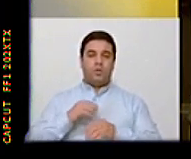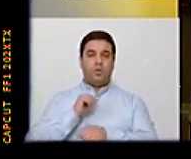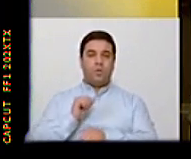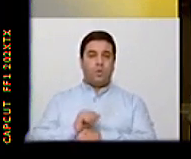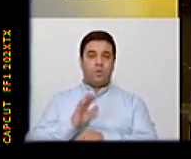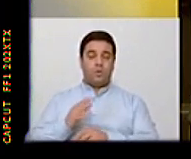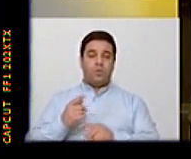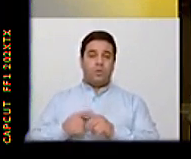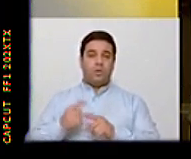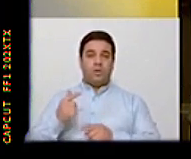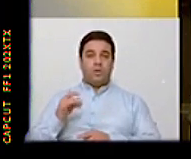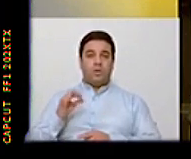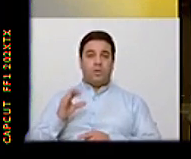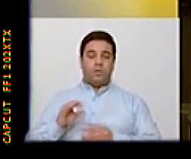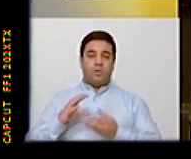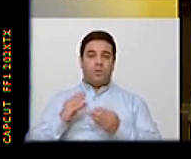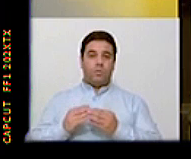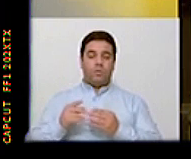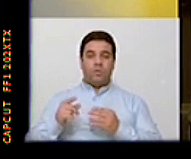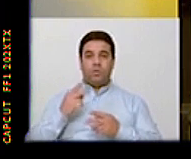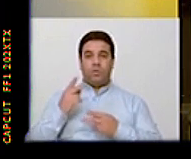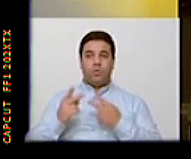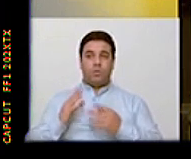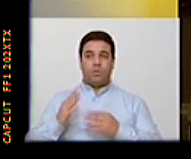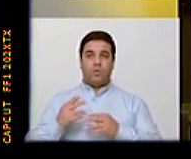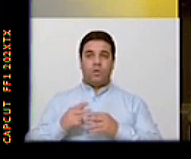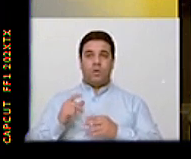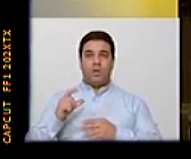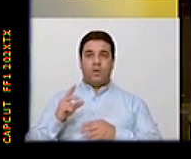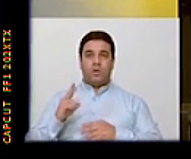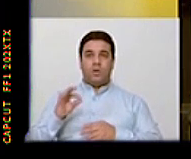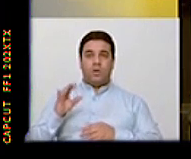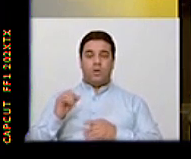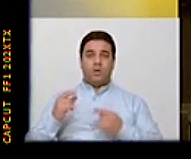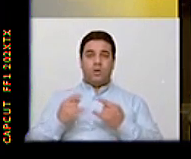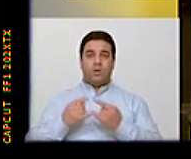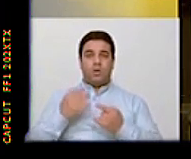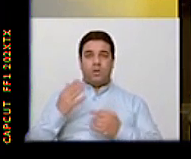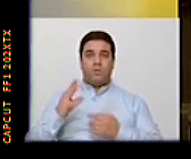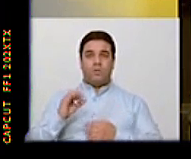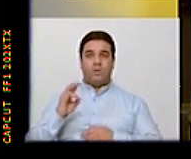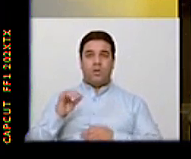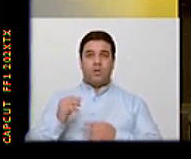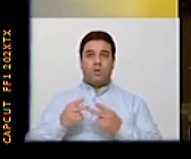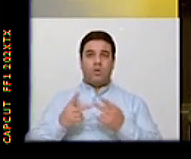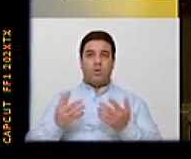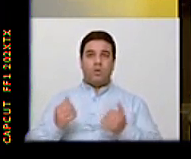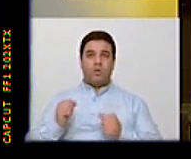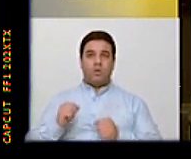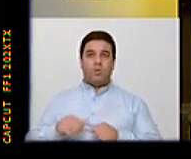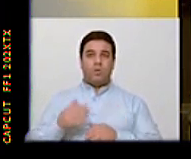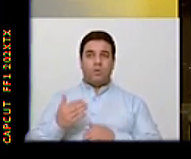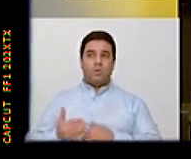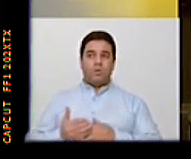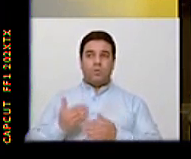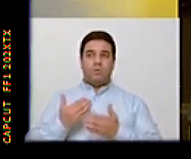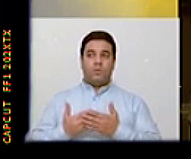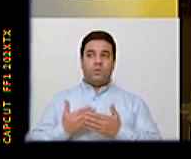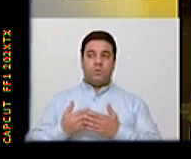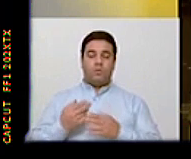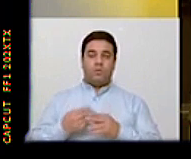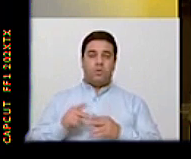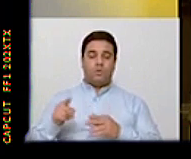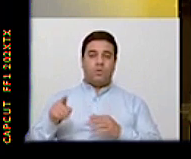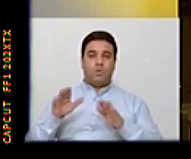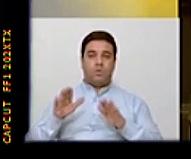Agar ularni grafik tarzda ifodalaydigan bo'lsak, ekrandagi manzarani hosil qilishimiz mumkin ekan. Masalan, olaylik